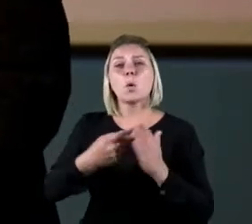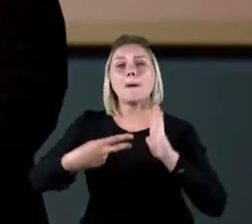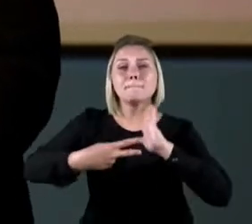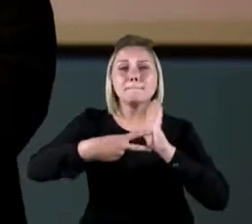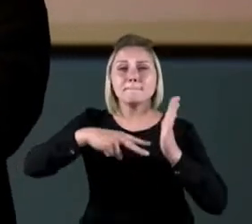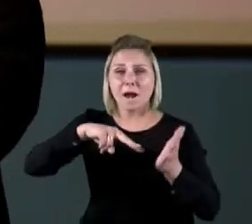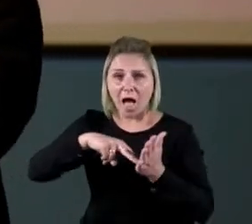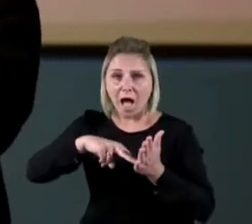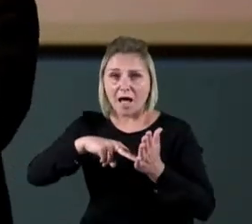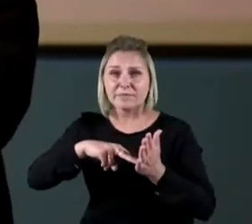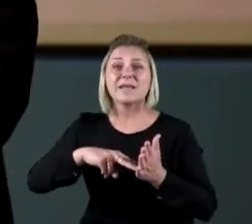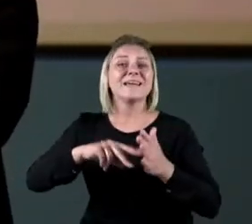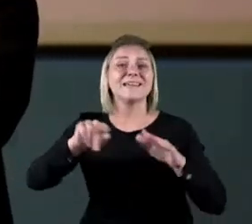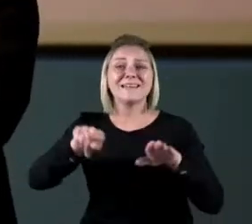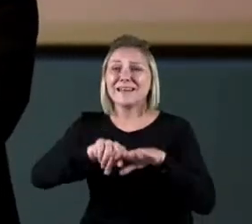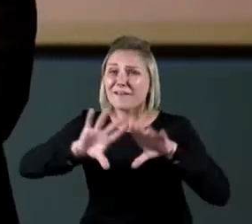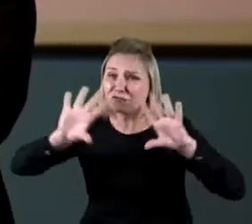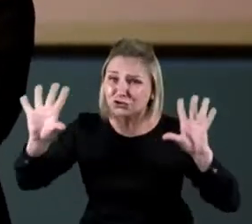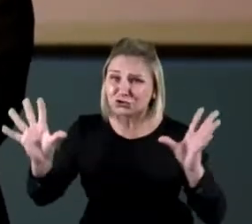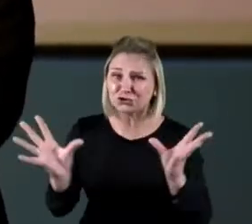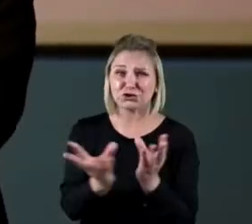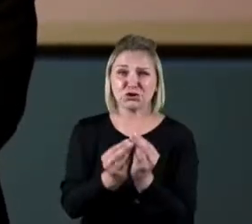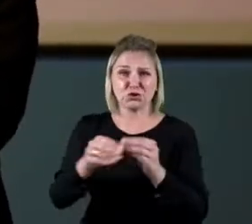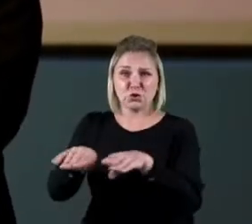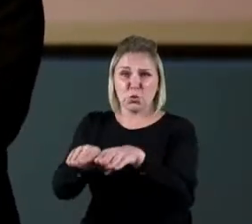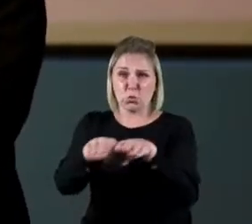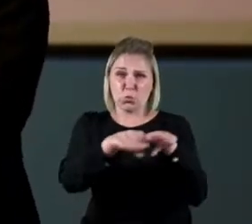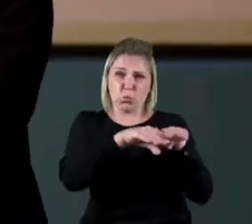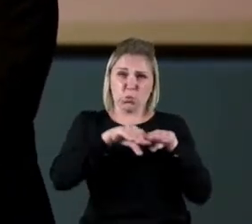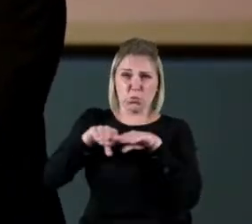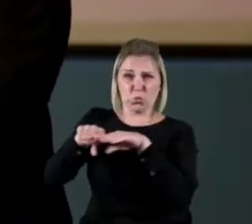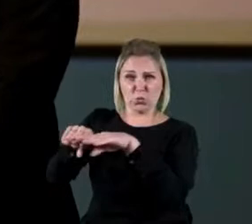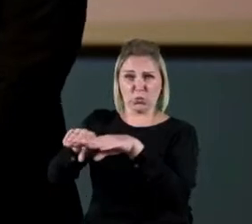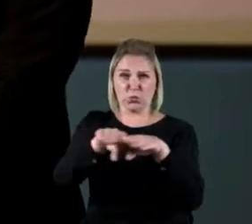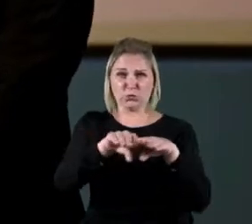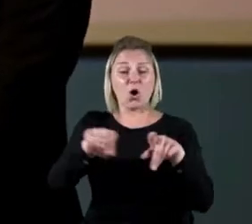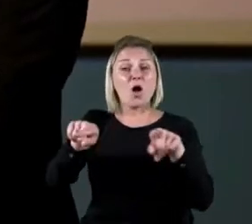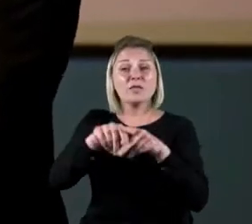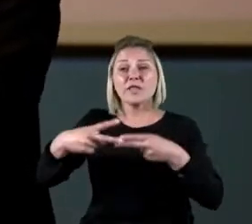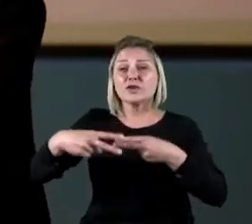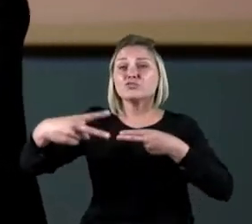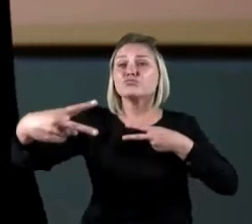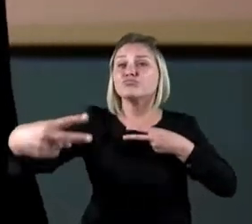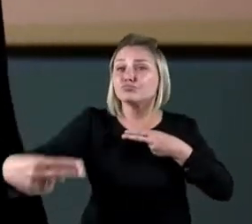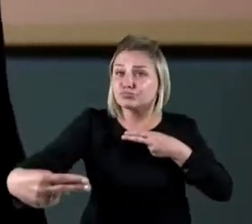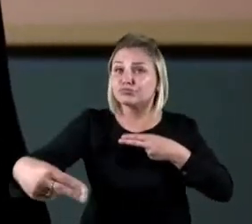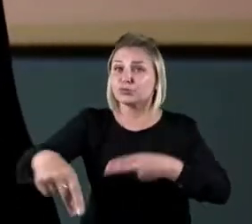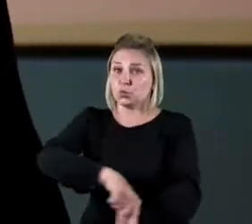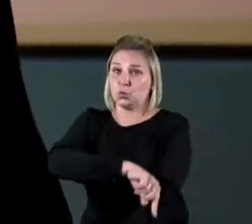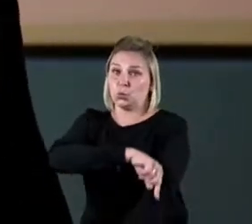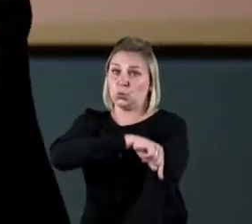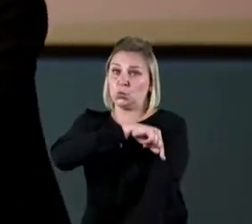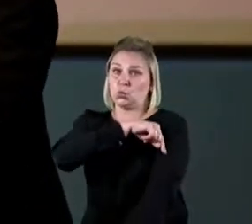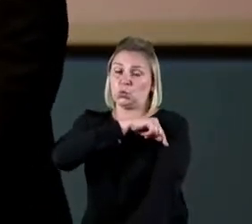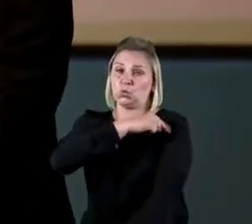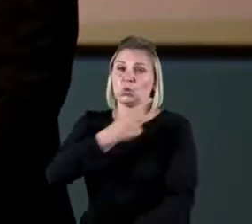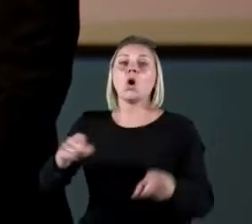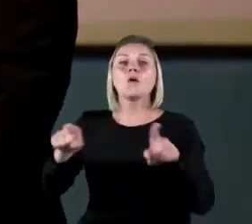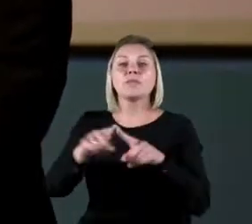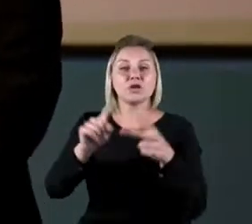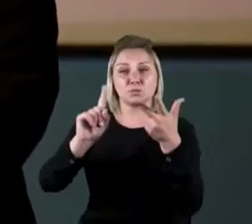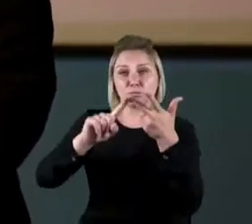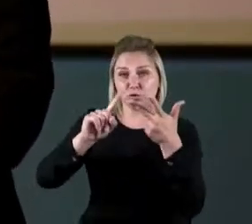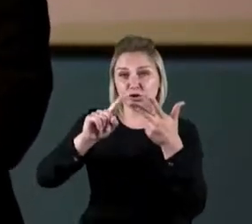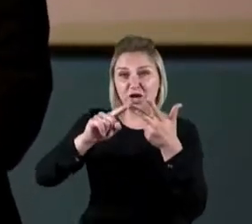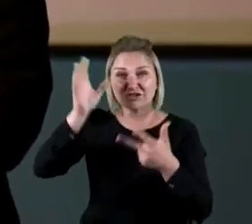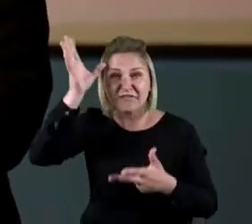is an integrated plan, and systems that are thinking in long term. And the last point is we need to use the knowledge, education,